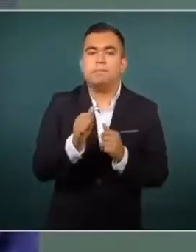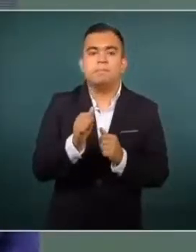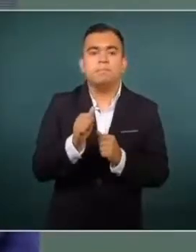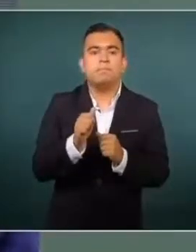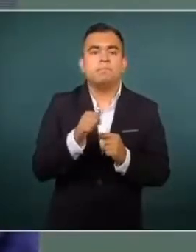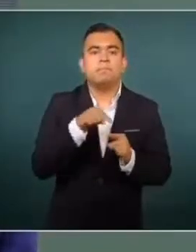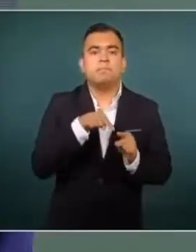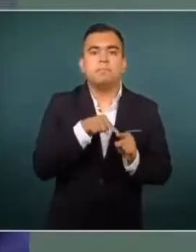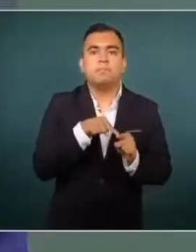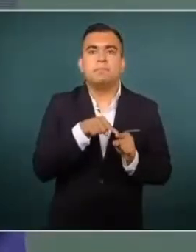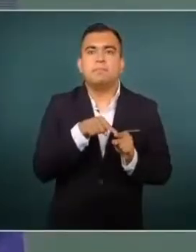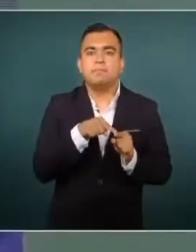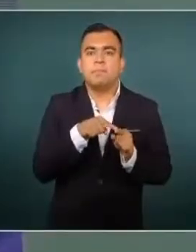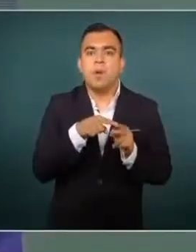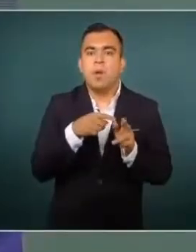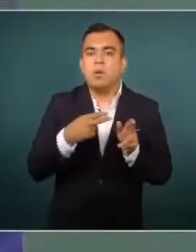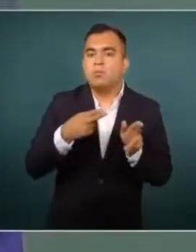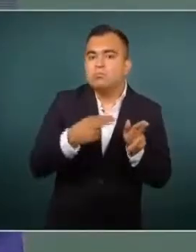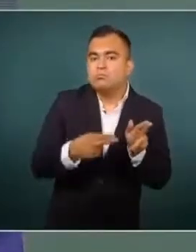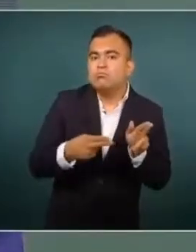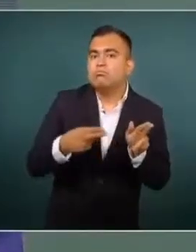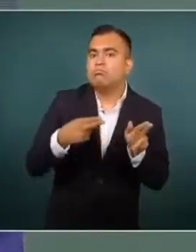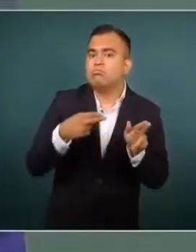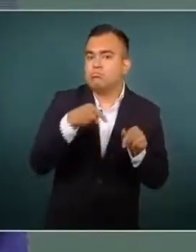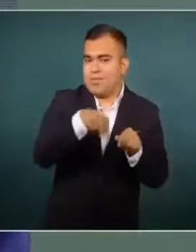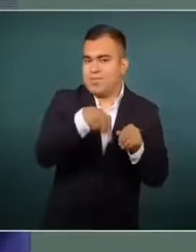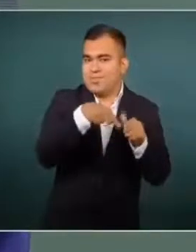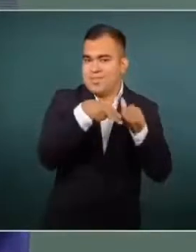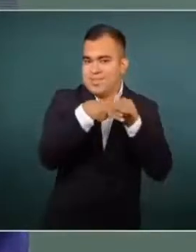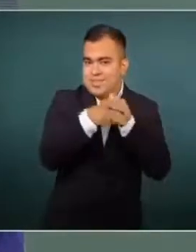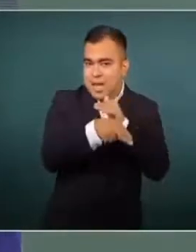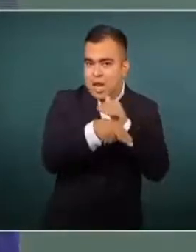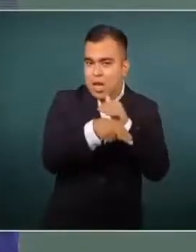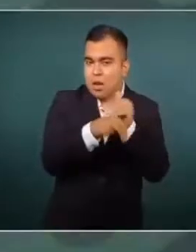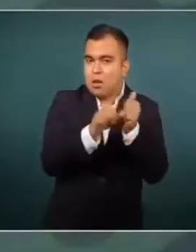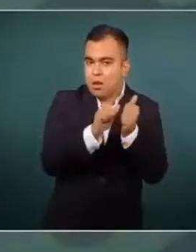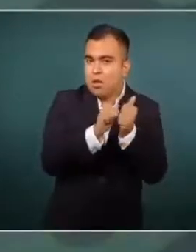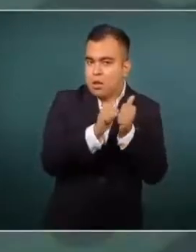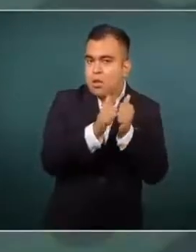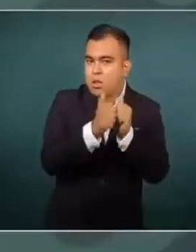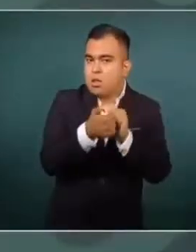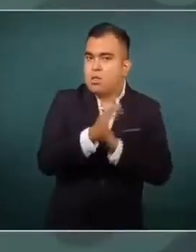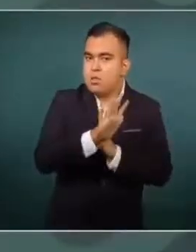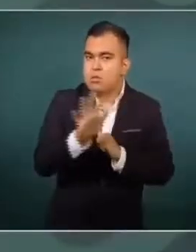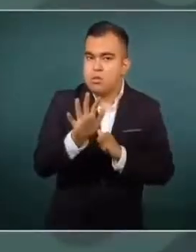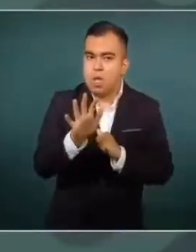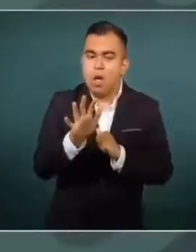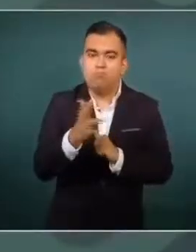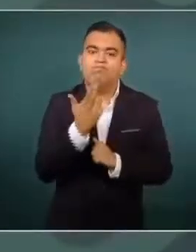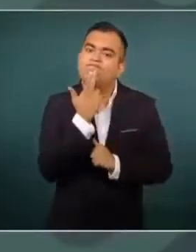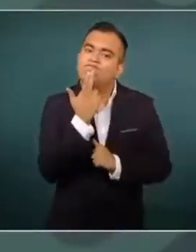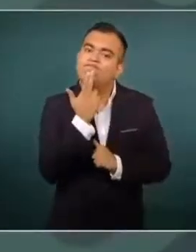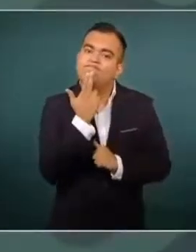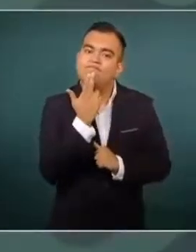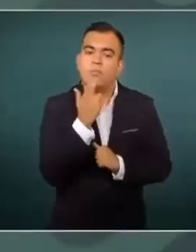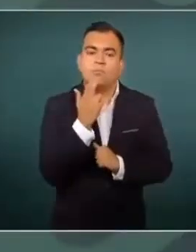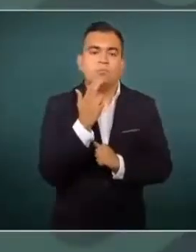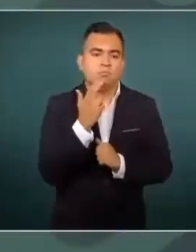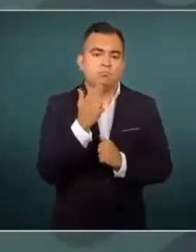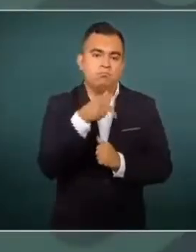transferencia o de tránsito hacia la operación que le corresponde al